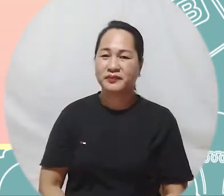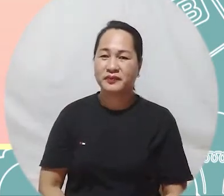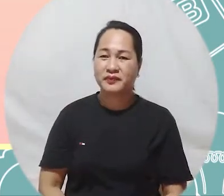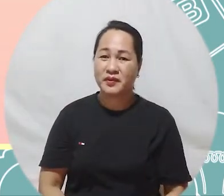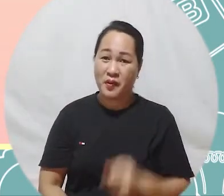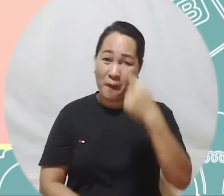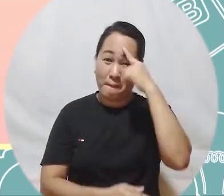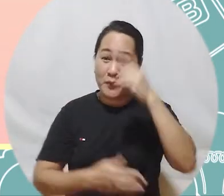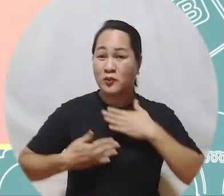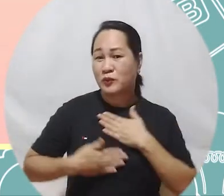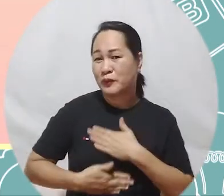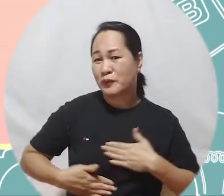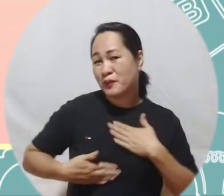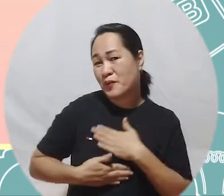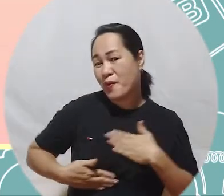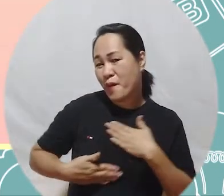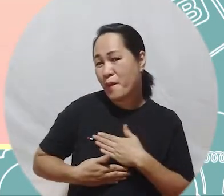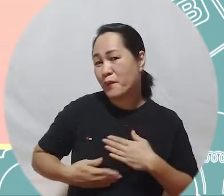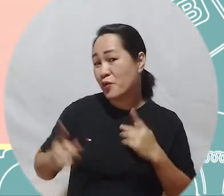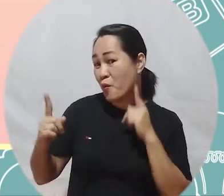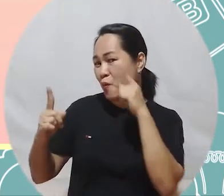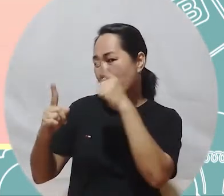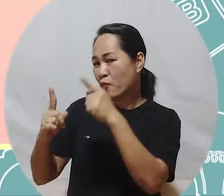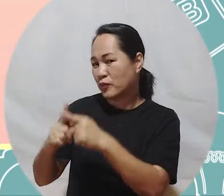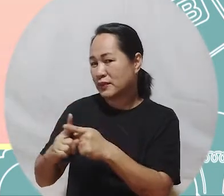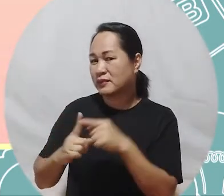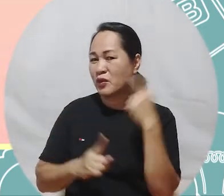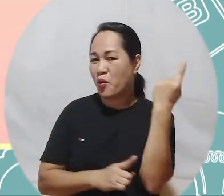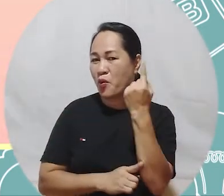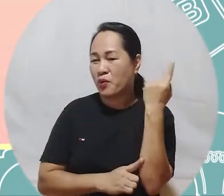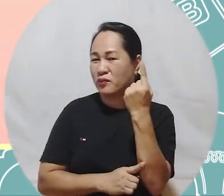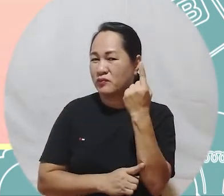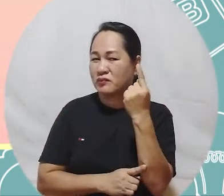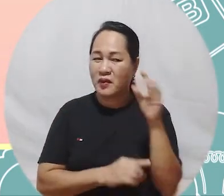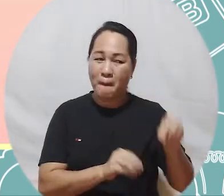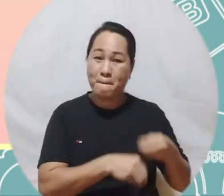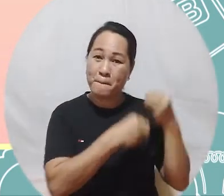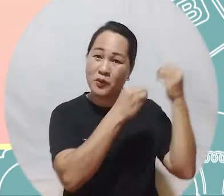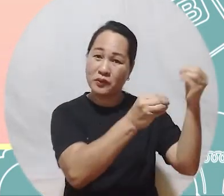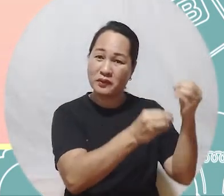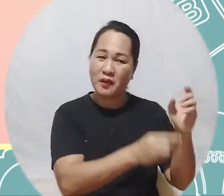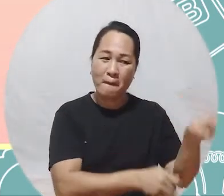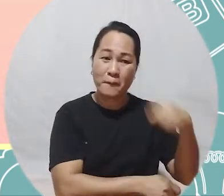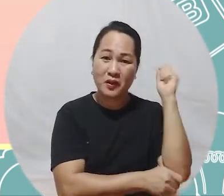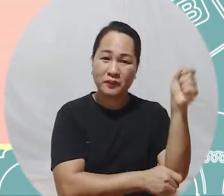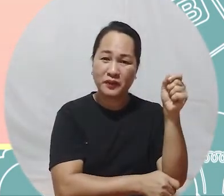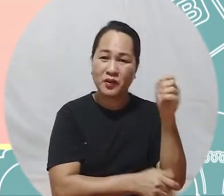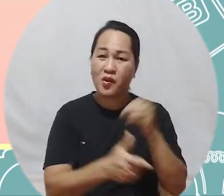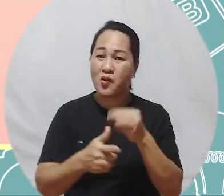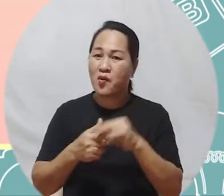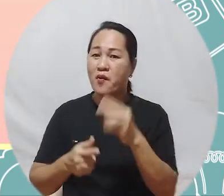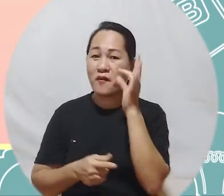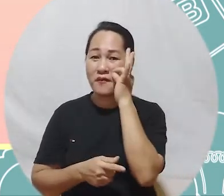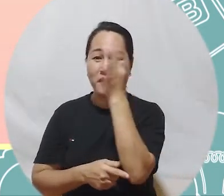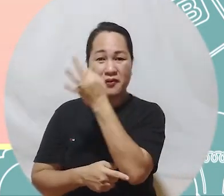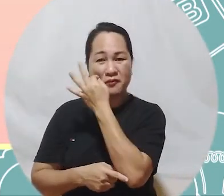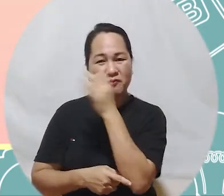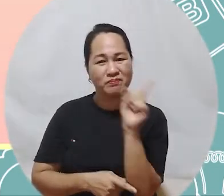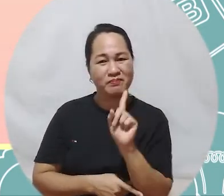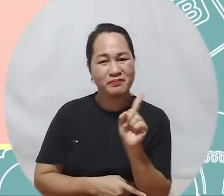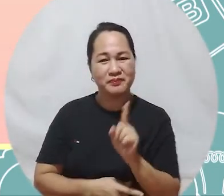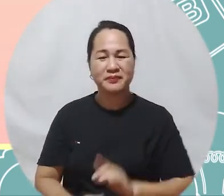one, this is for amusement or entertainment purposes only. Should we put a magic wand or a